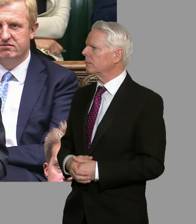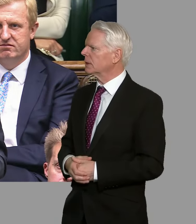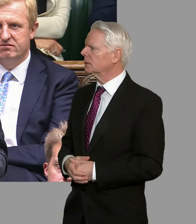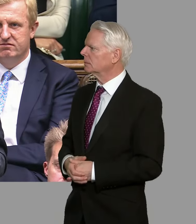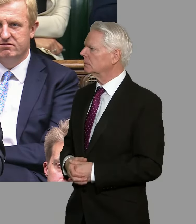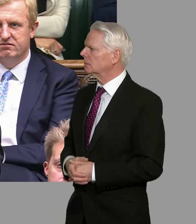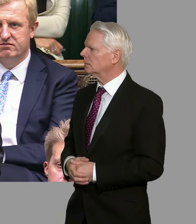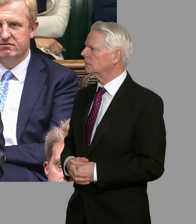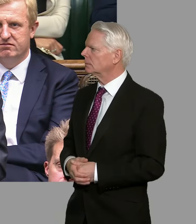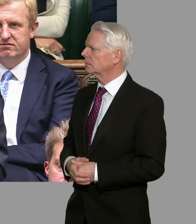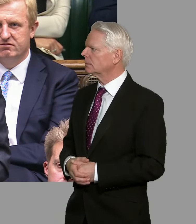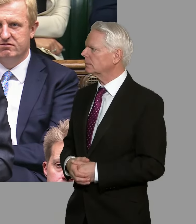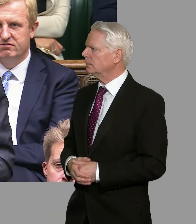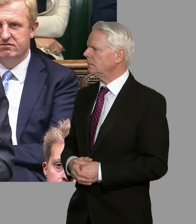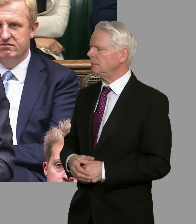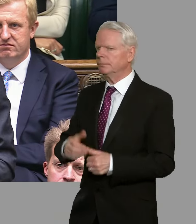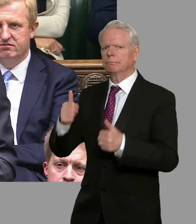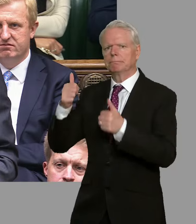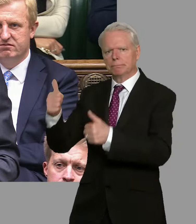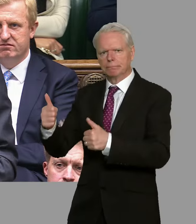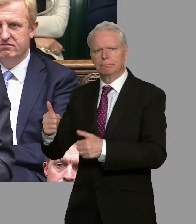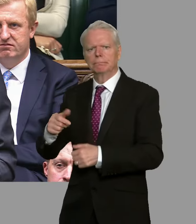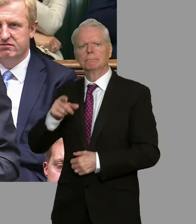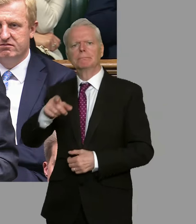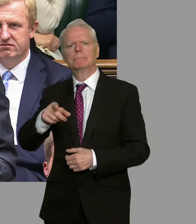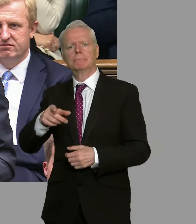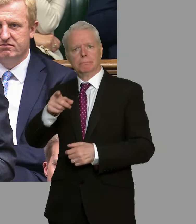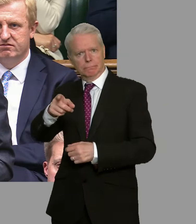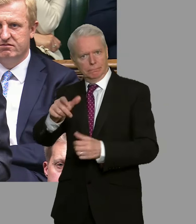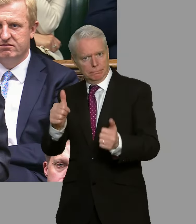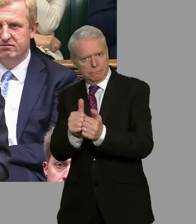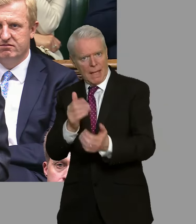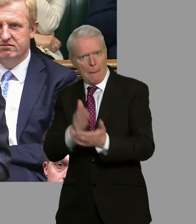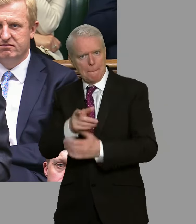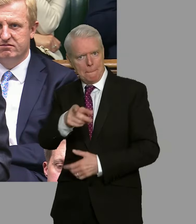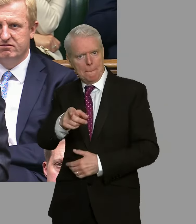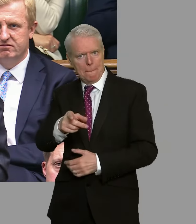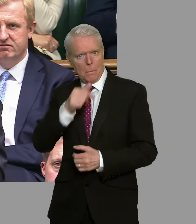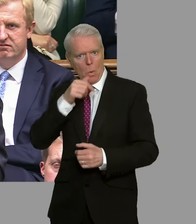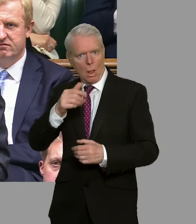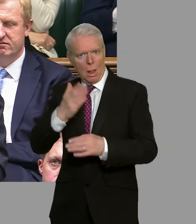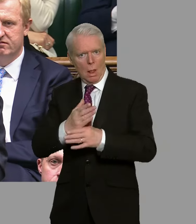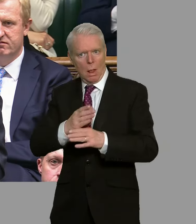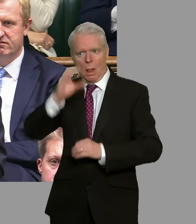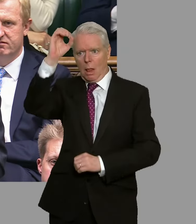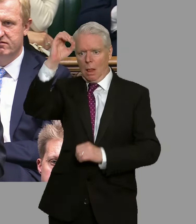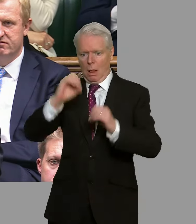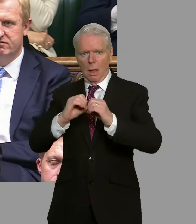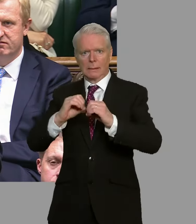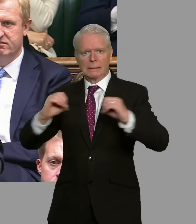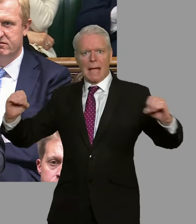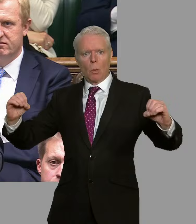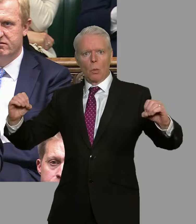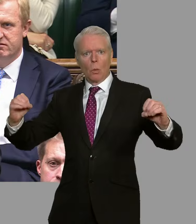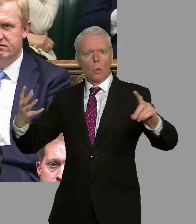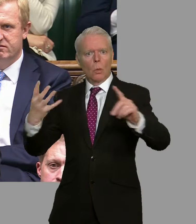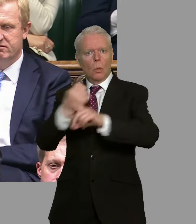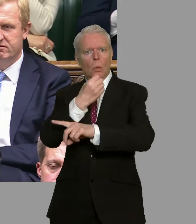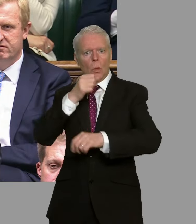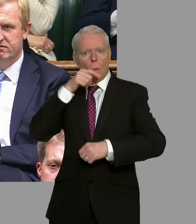him. The cabling corridor, substation corridor for the Morgan and Morecambe offshore wind farm is now one of the